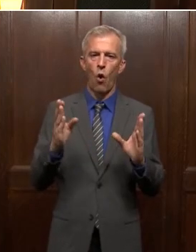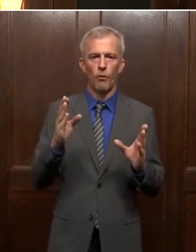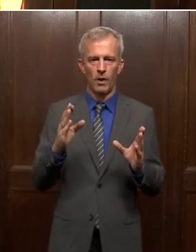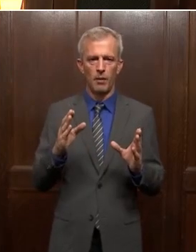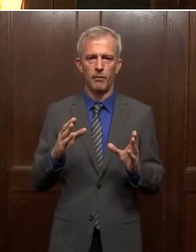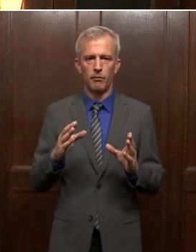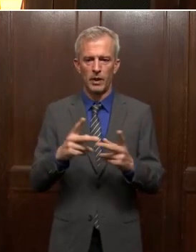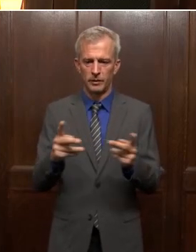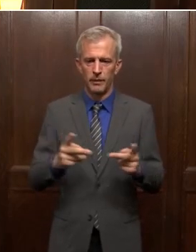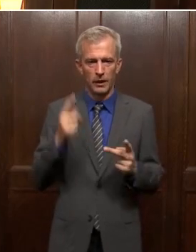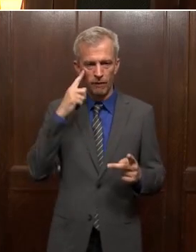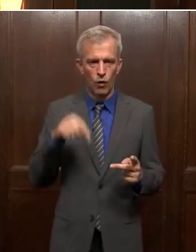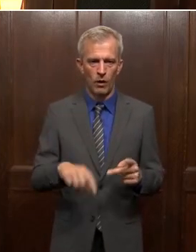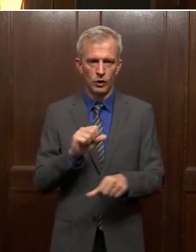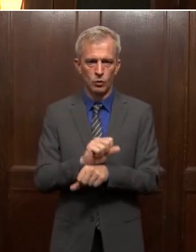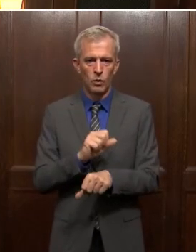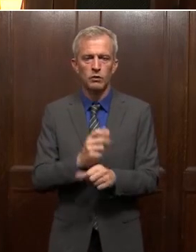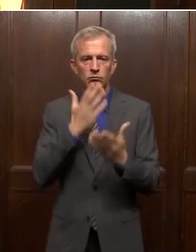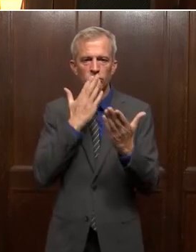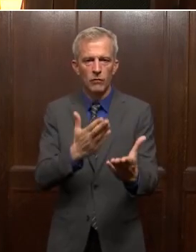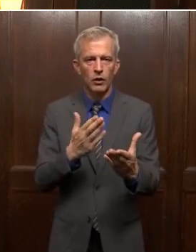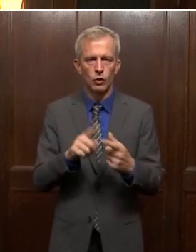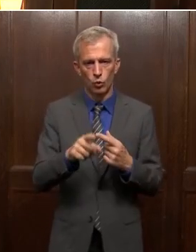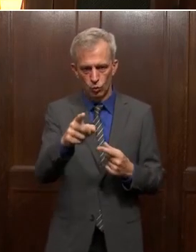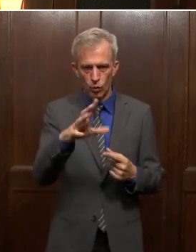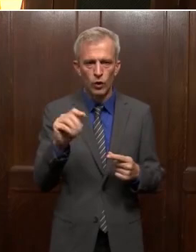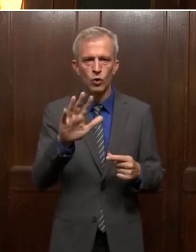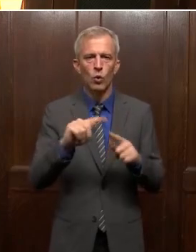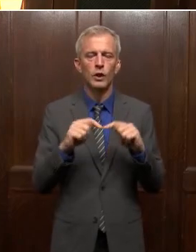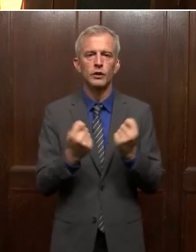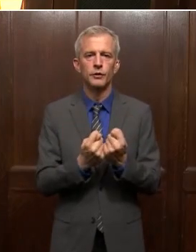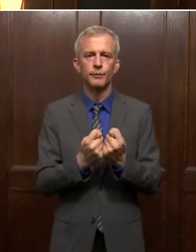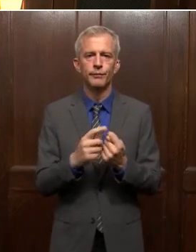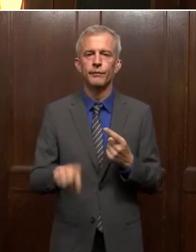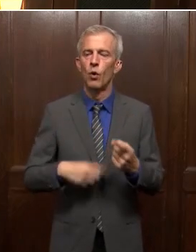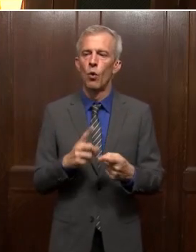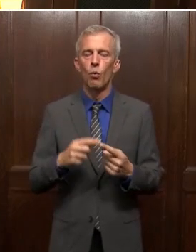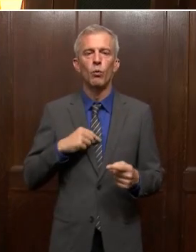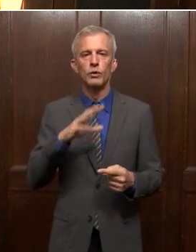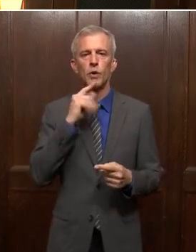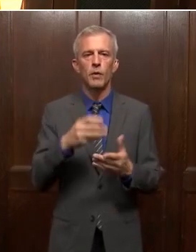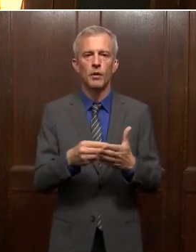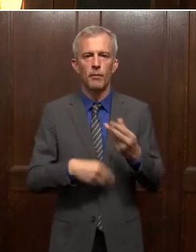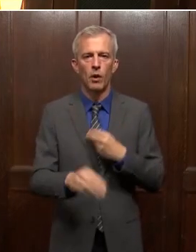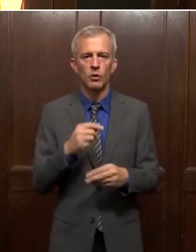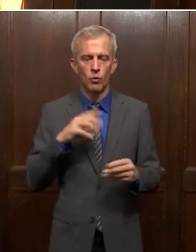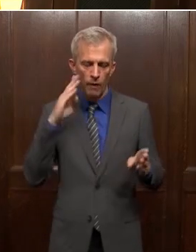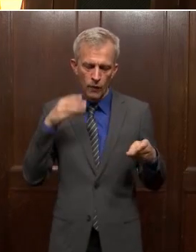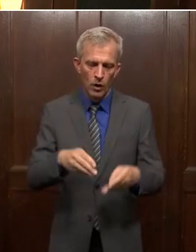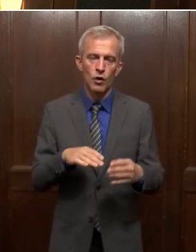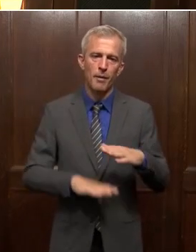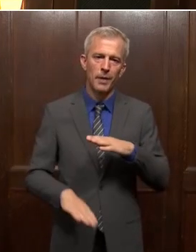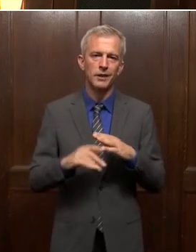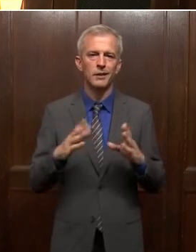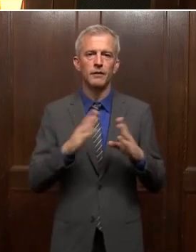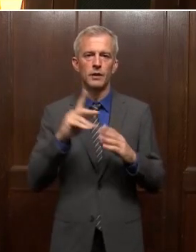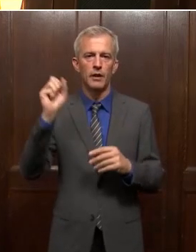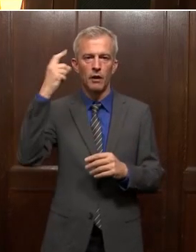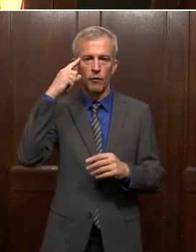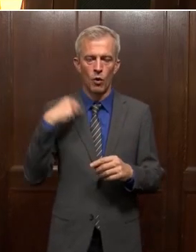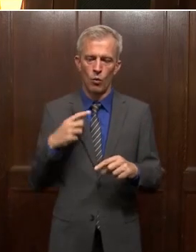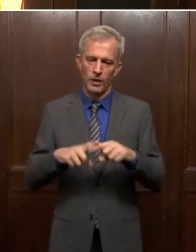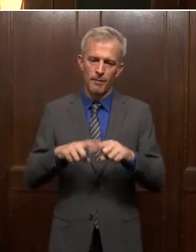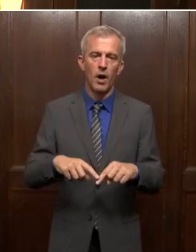your teams. When we talk about our budget, we're focused on the basics of city government that we depend on in a crisis like